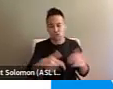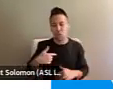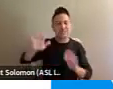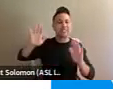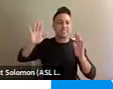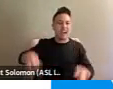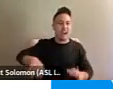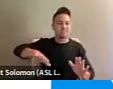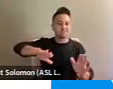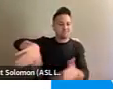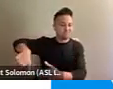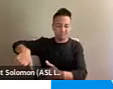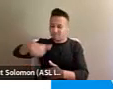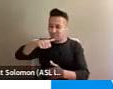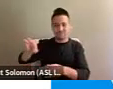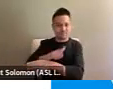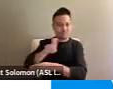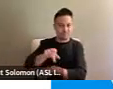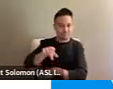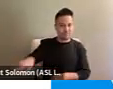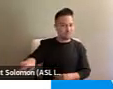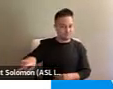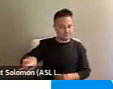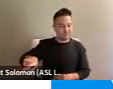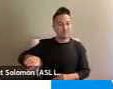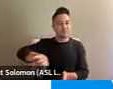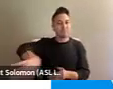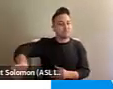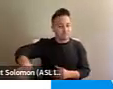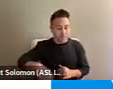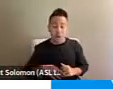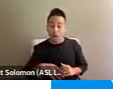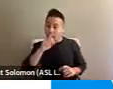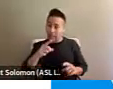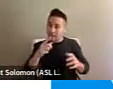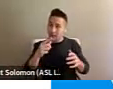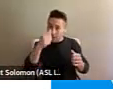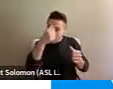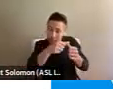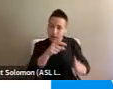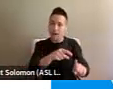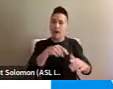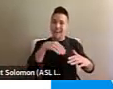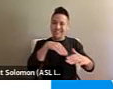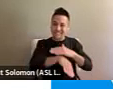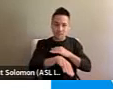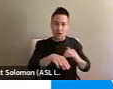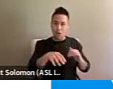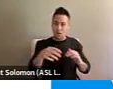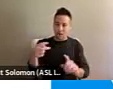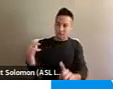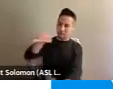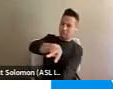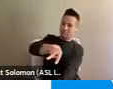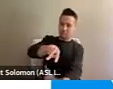something different than using those textbooks. So it's accessibility as far as understanding, and also